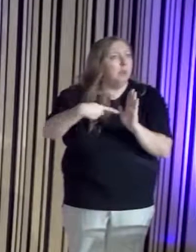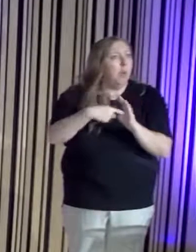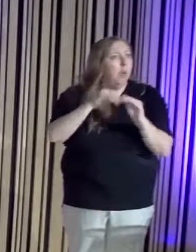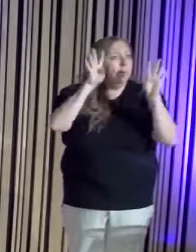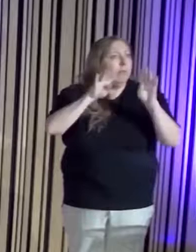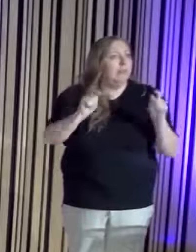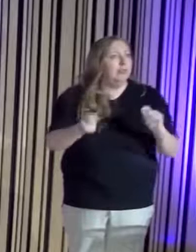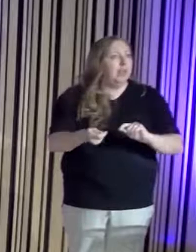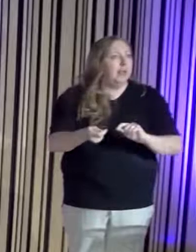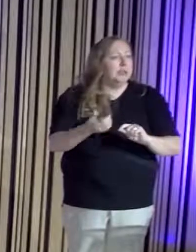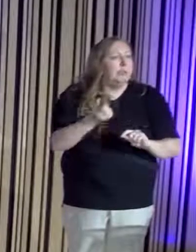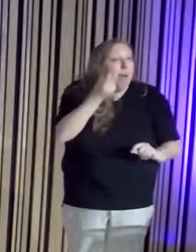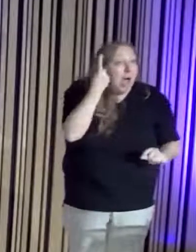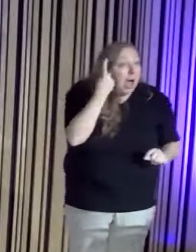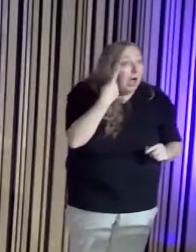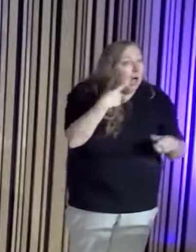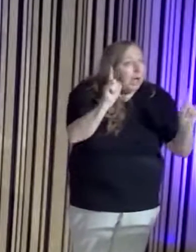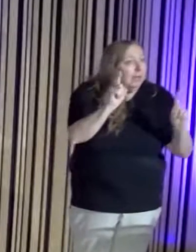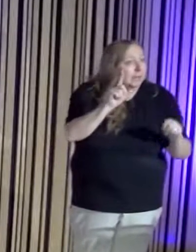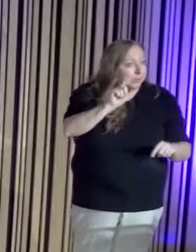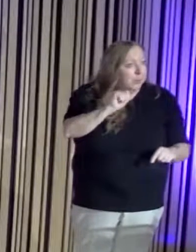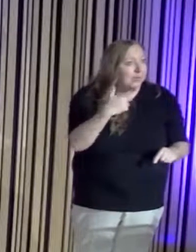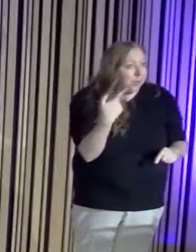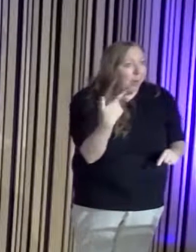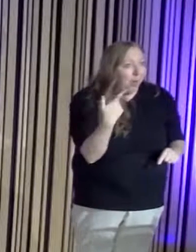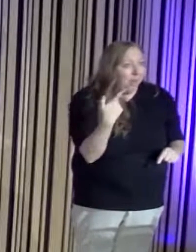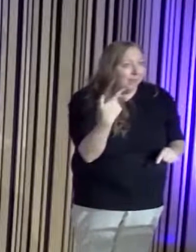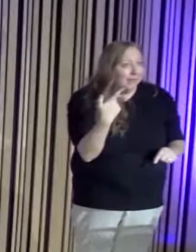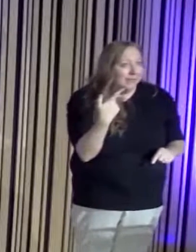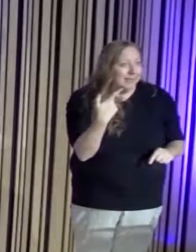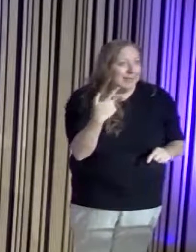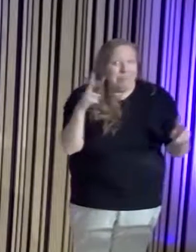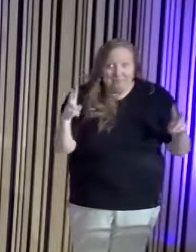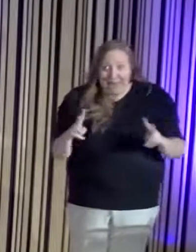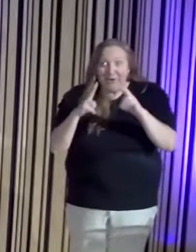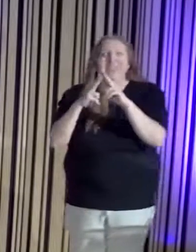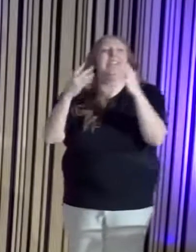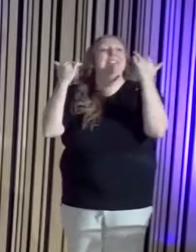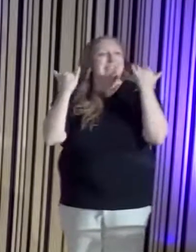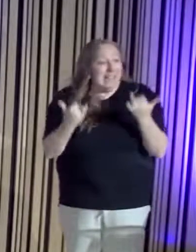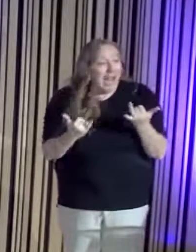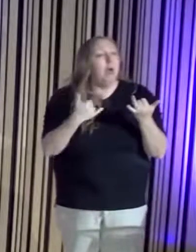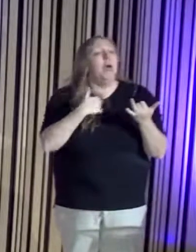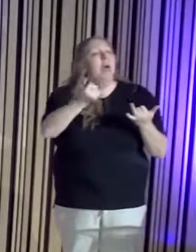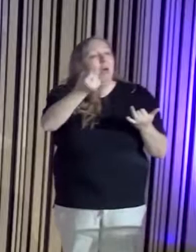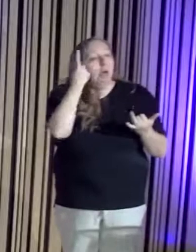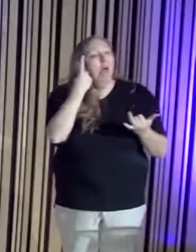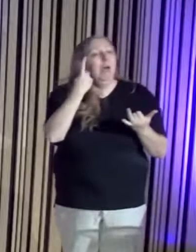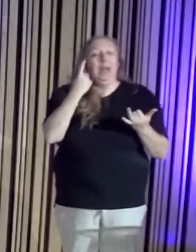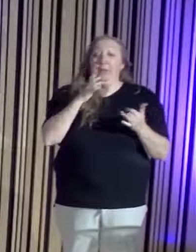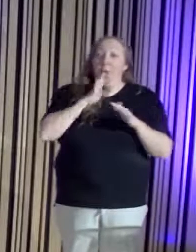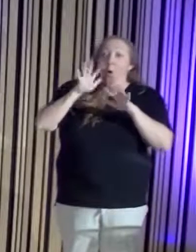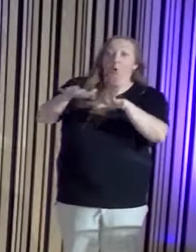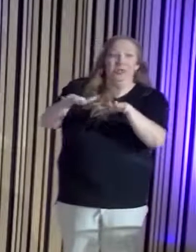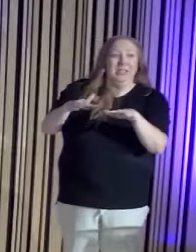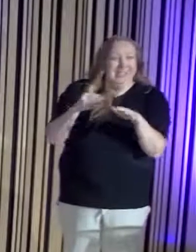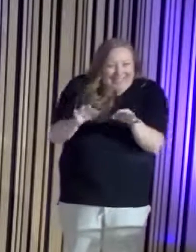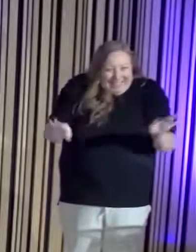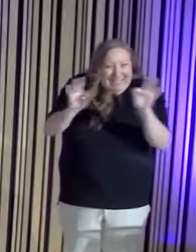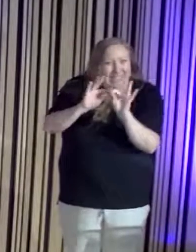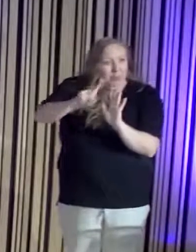Maybe 21 years. And so since Paris, now we have the ocean ecosystems as a key player of climate change and a